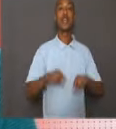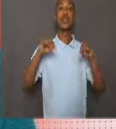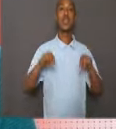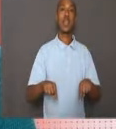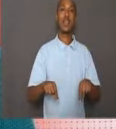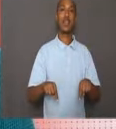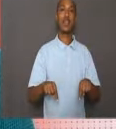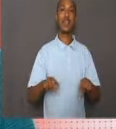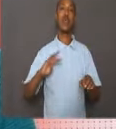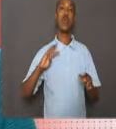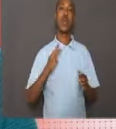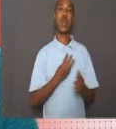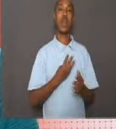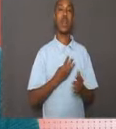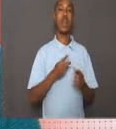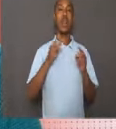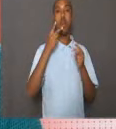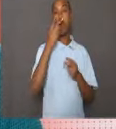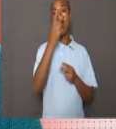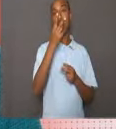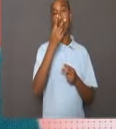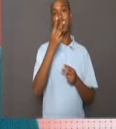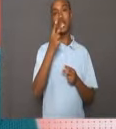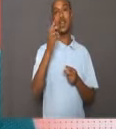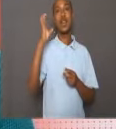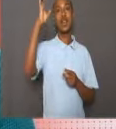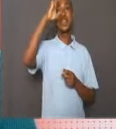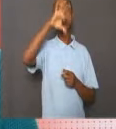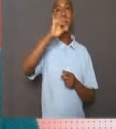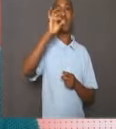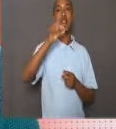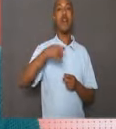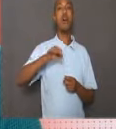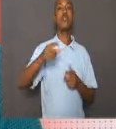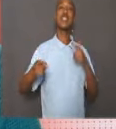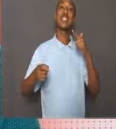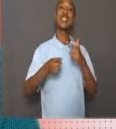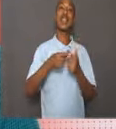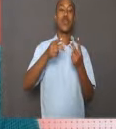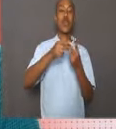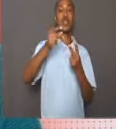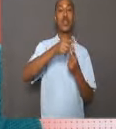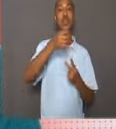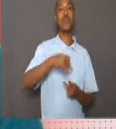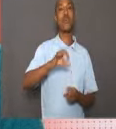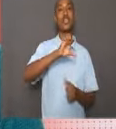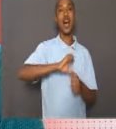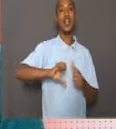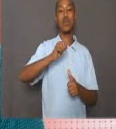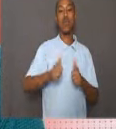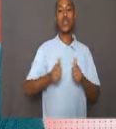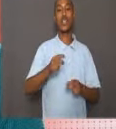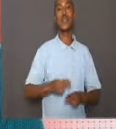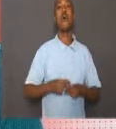Today, we will be looking at the discovery of the second constituent of the atom, which is